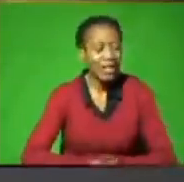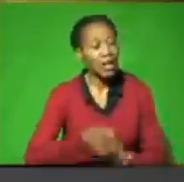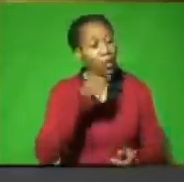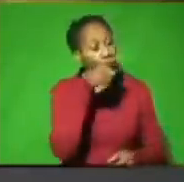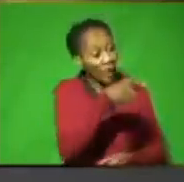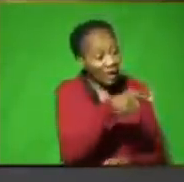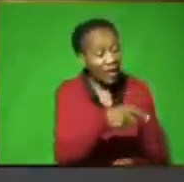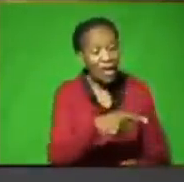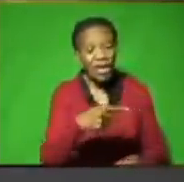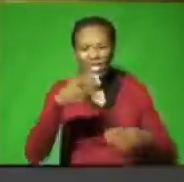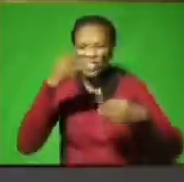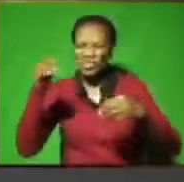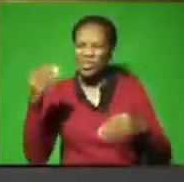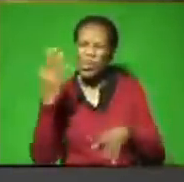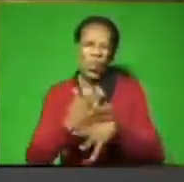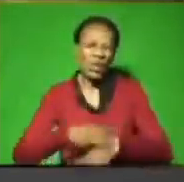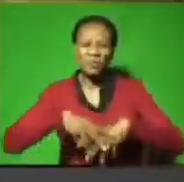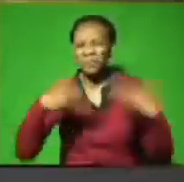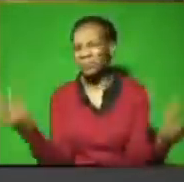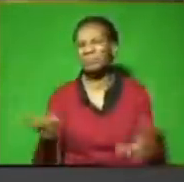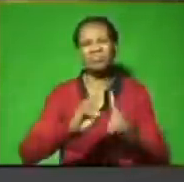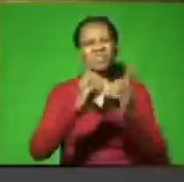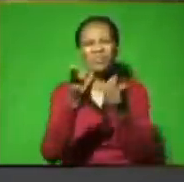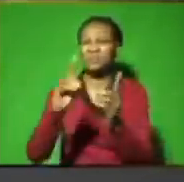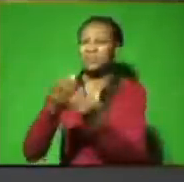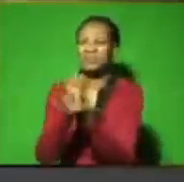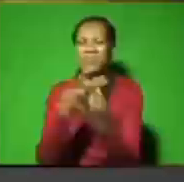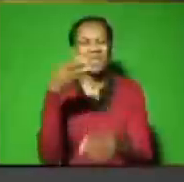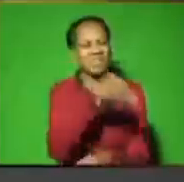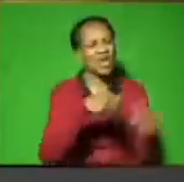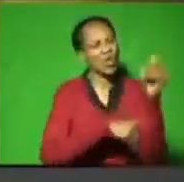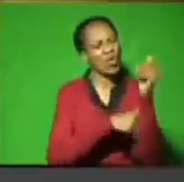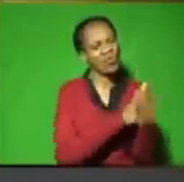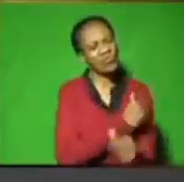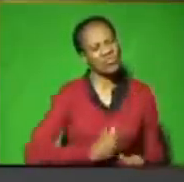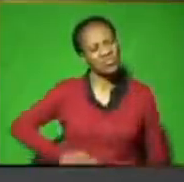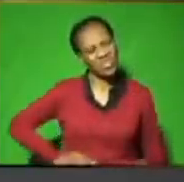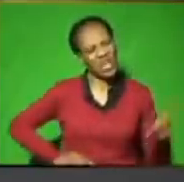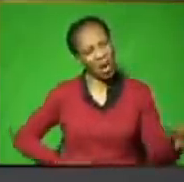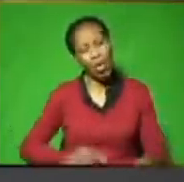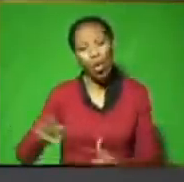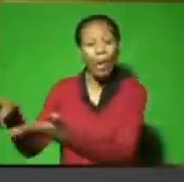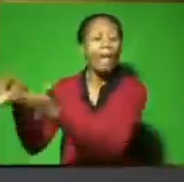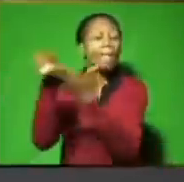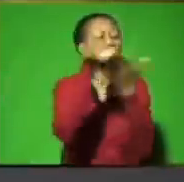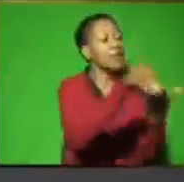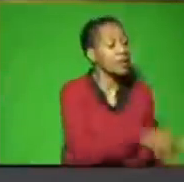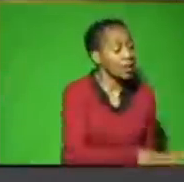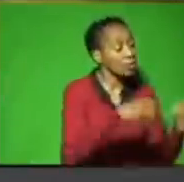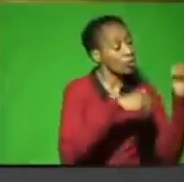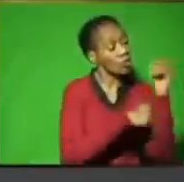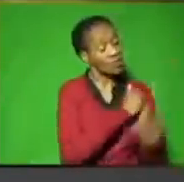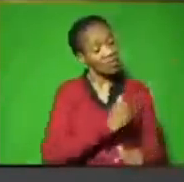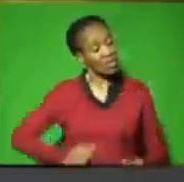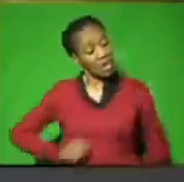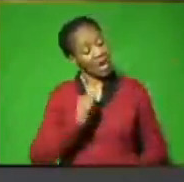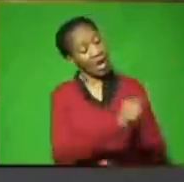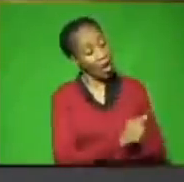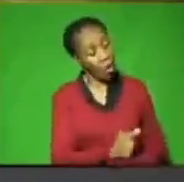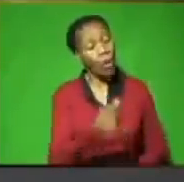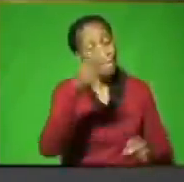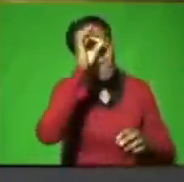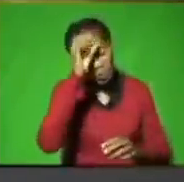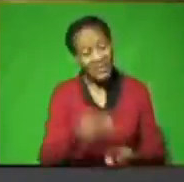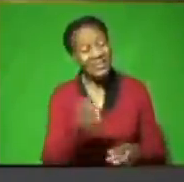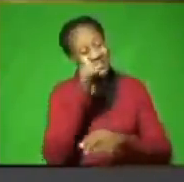of having these useless departments in your office, bring police in your office, because crime is a